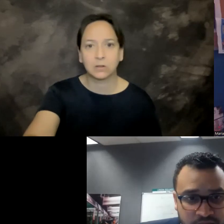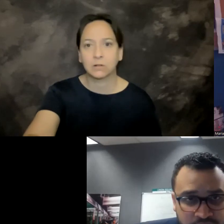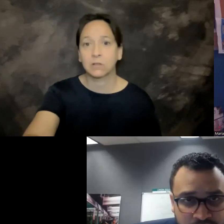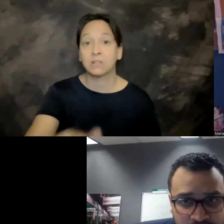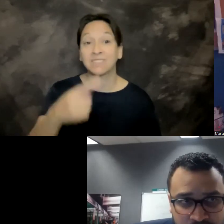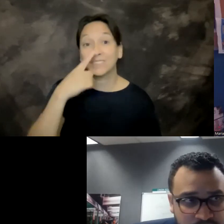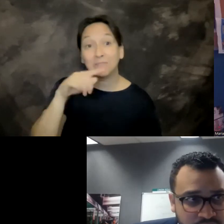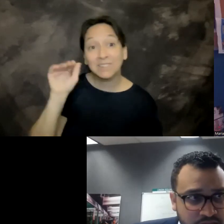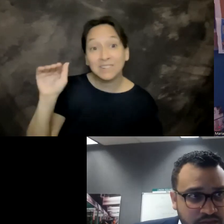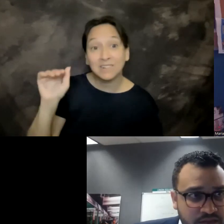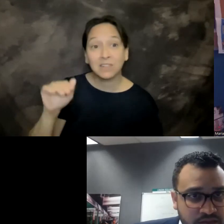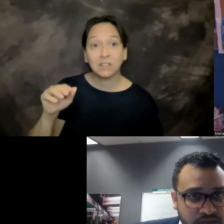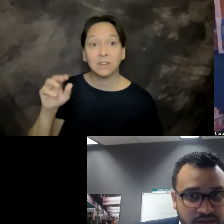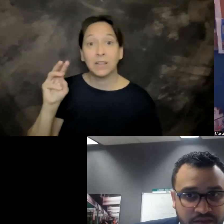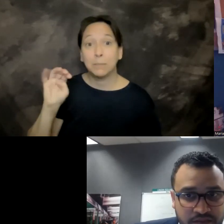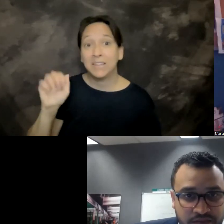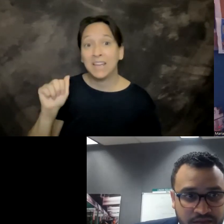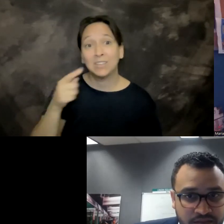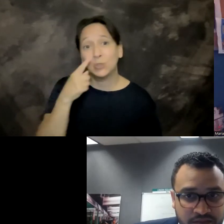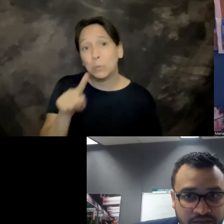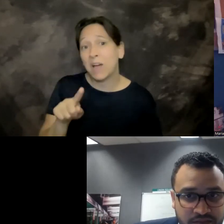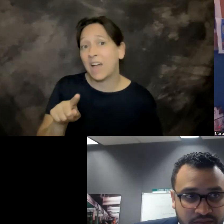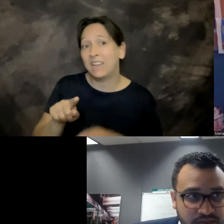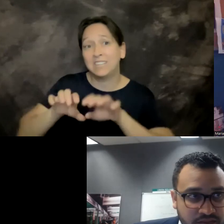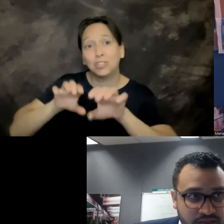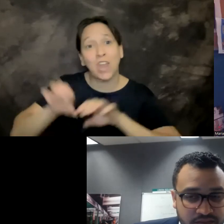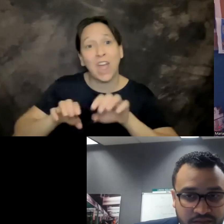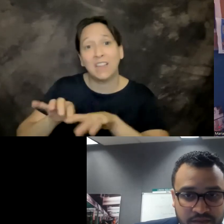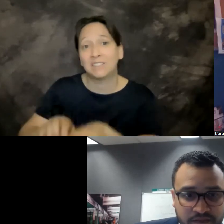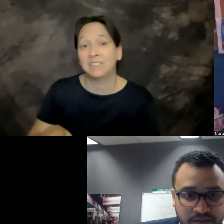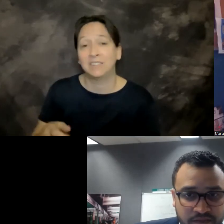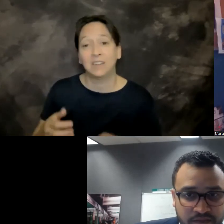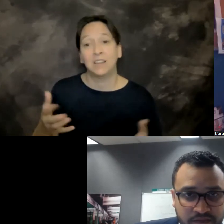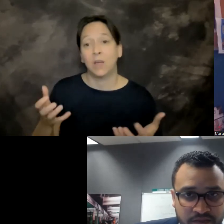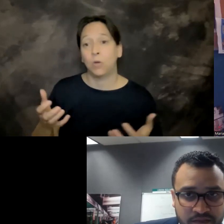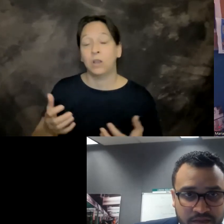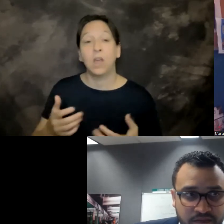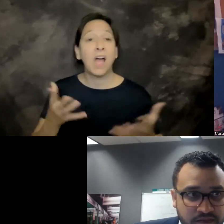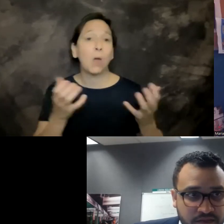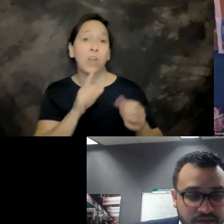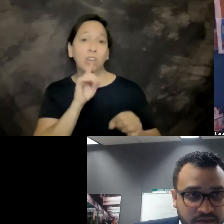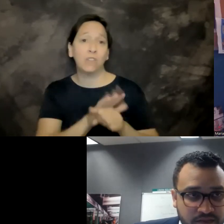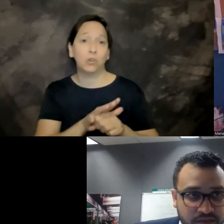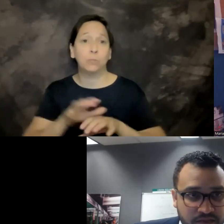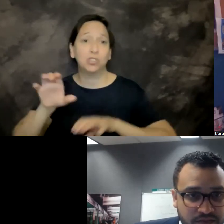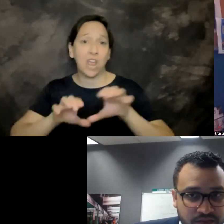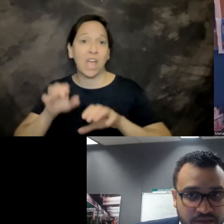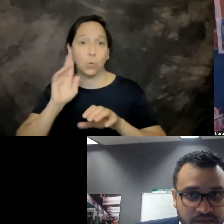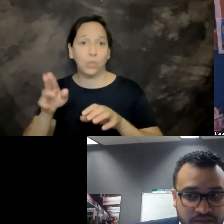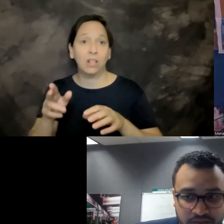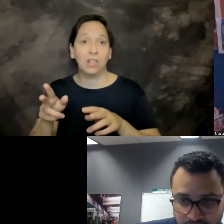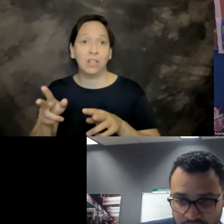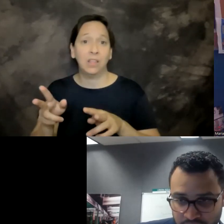Mia, do you mind dropping the question in the chat? I just want to make sure. I just wanted to confirm that the chat was going to be emailed to